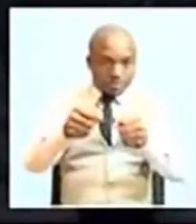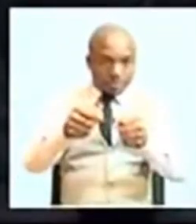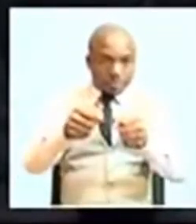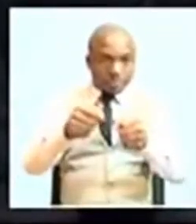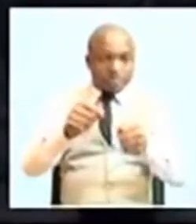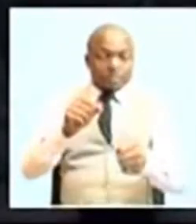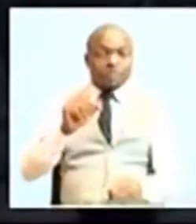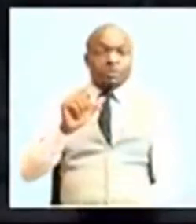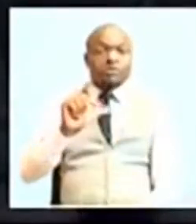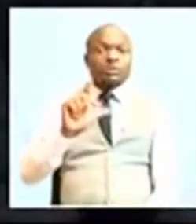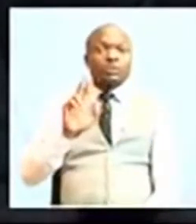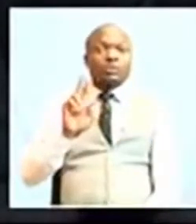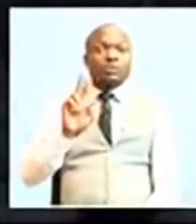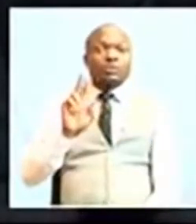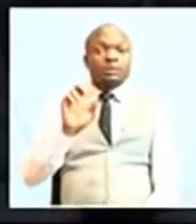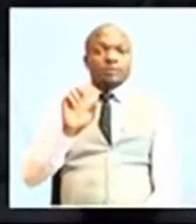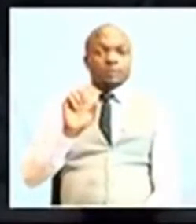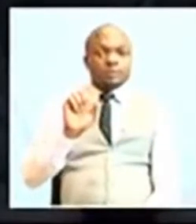Lusinga.